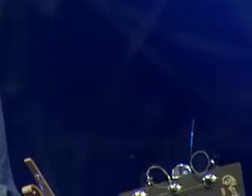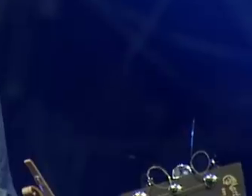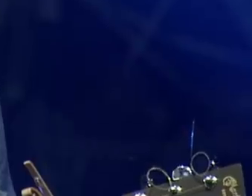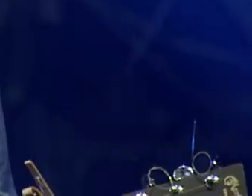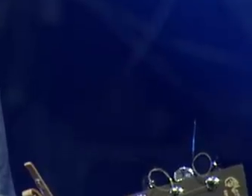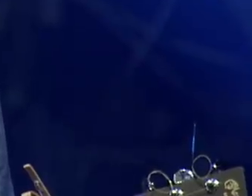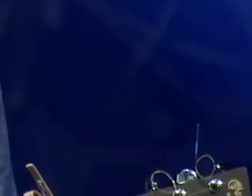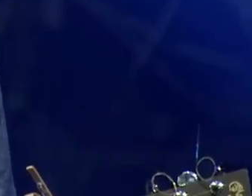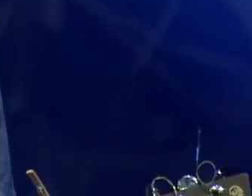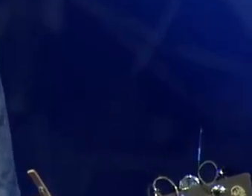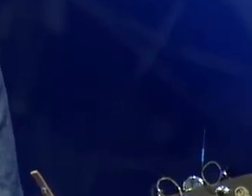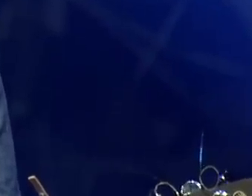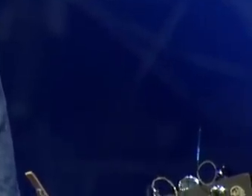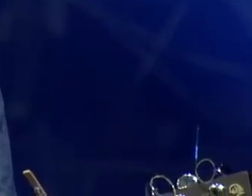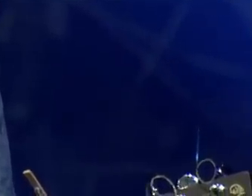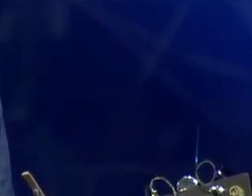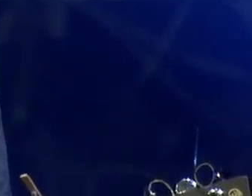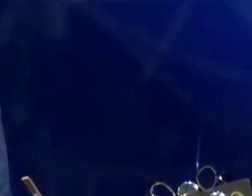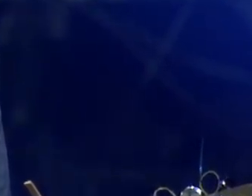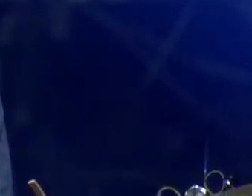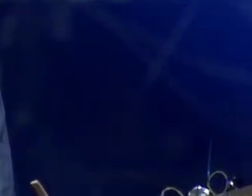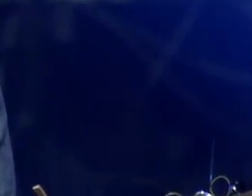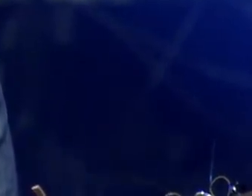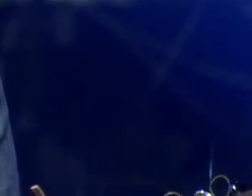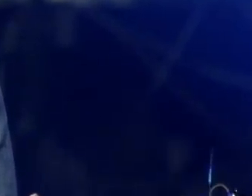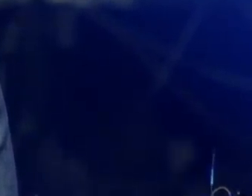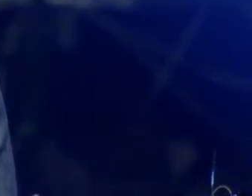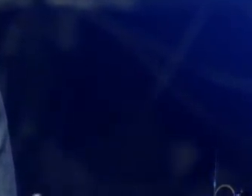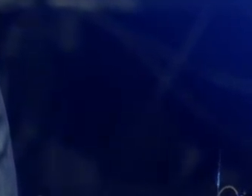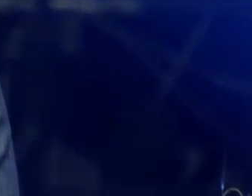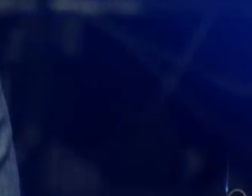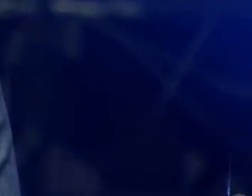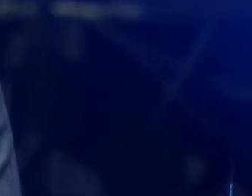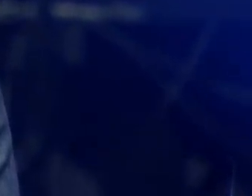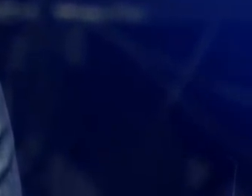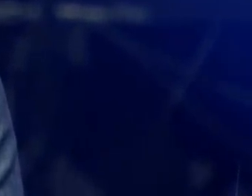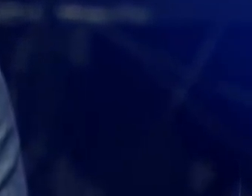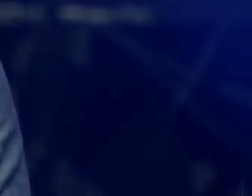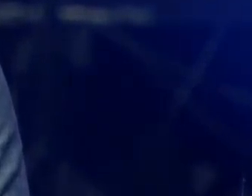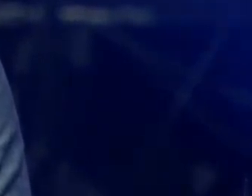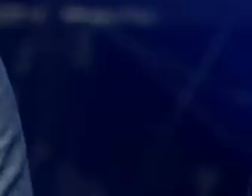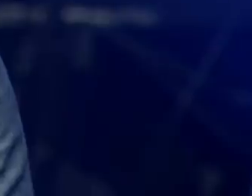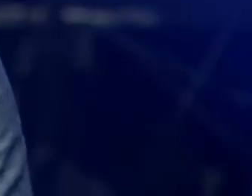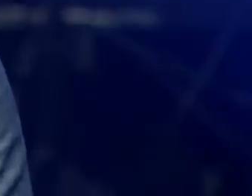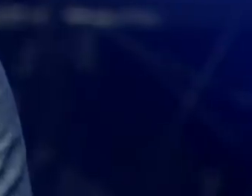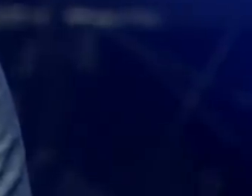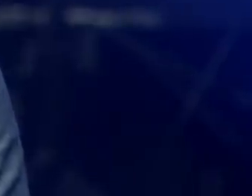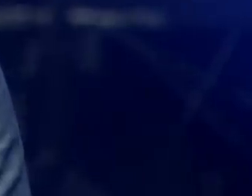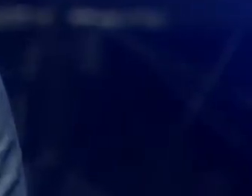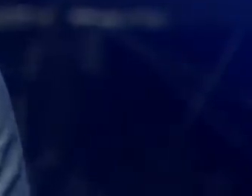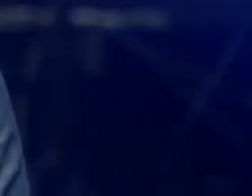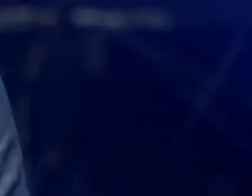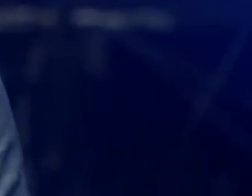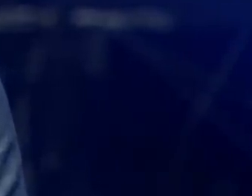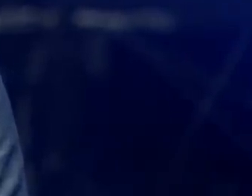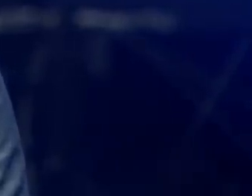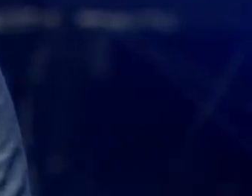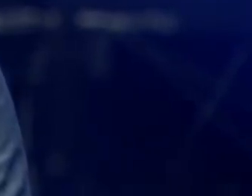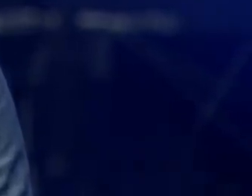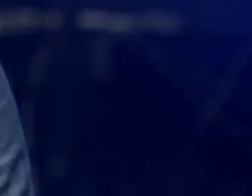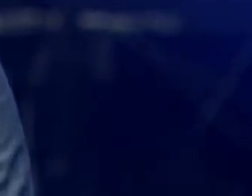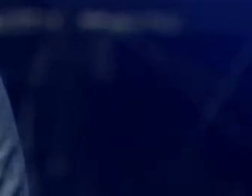I once was lost, but now am found.